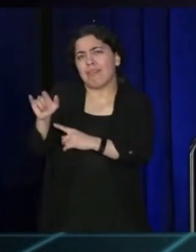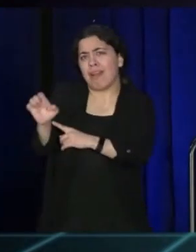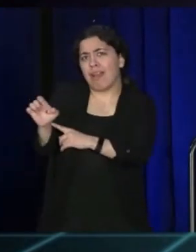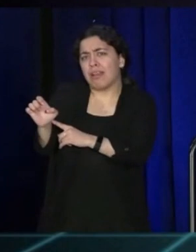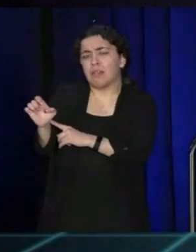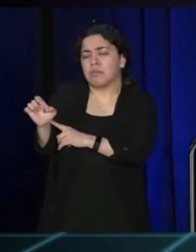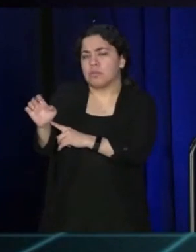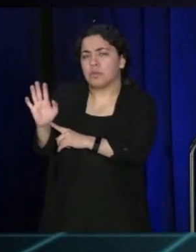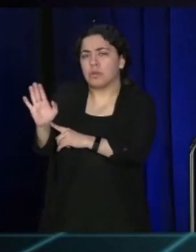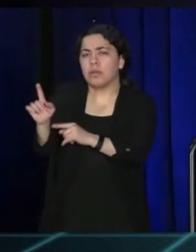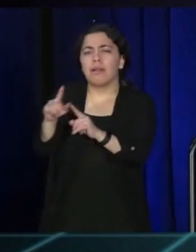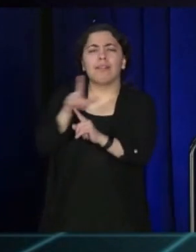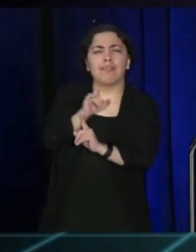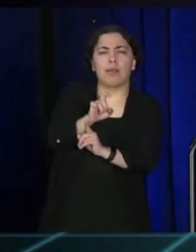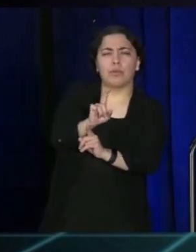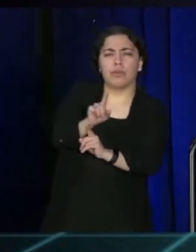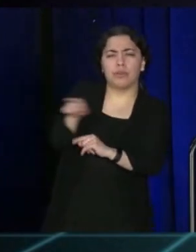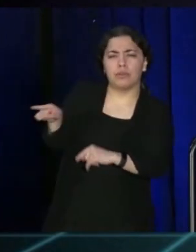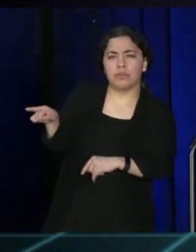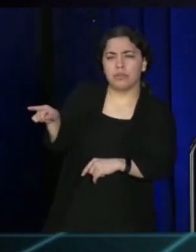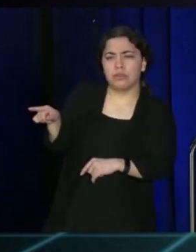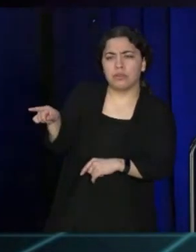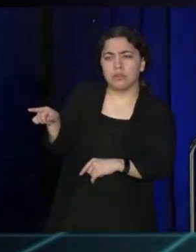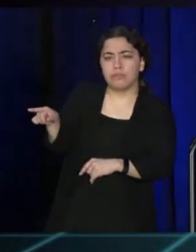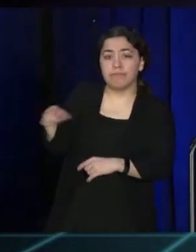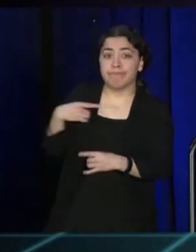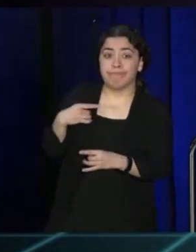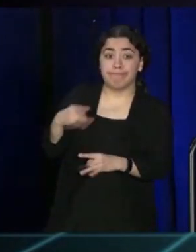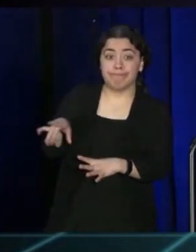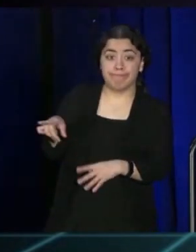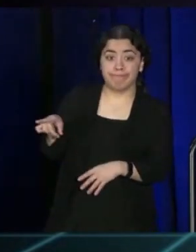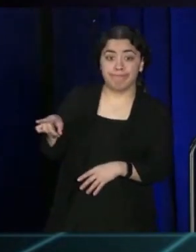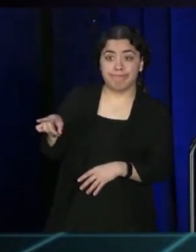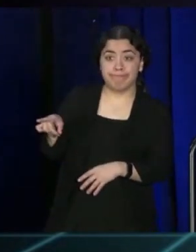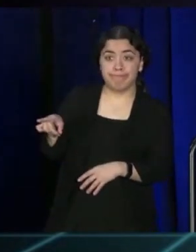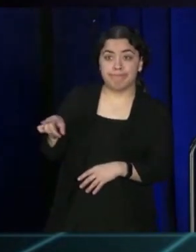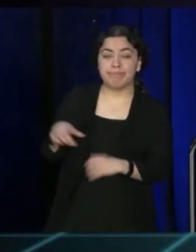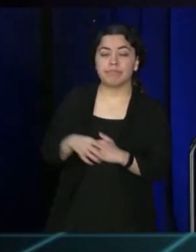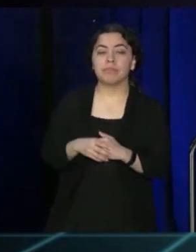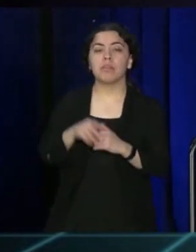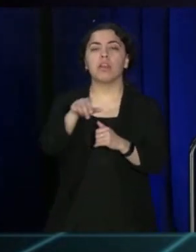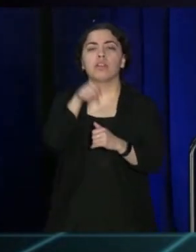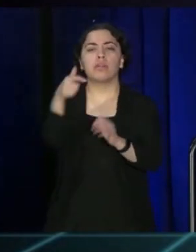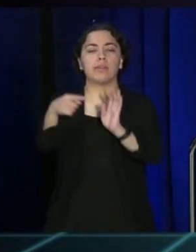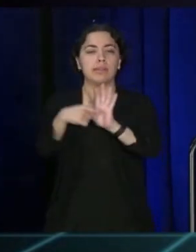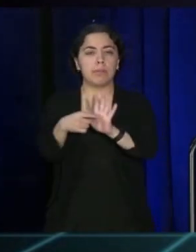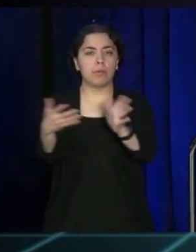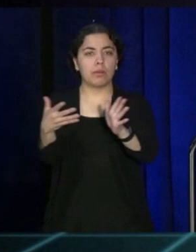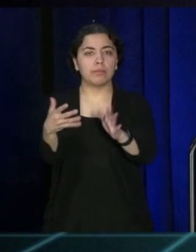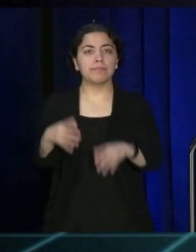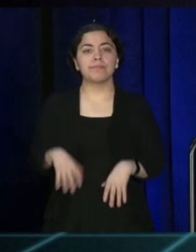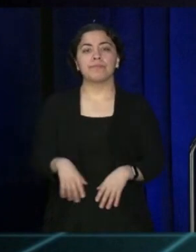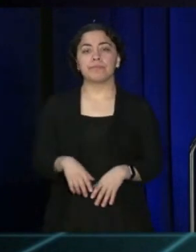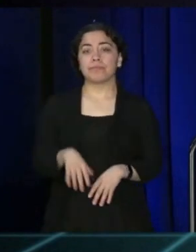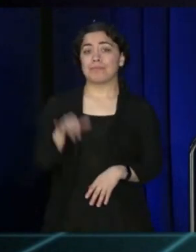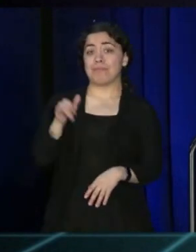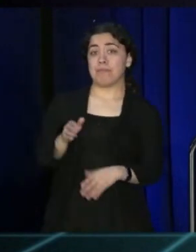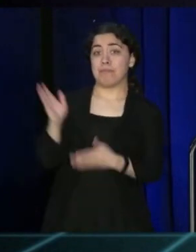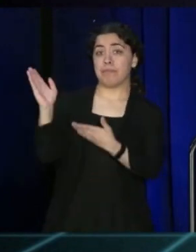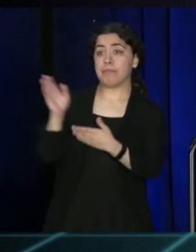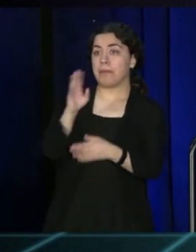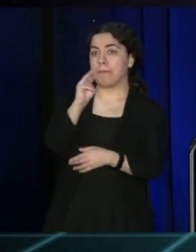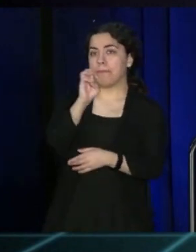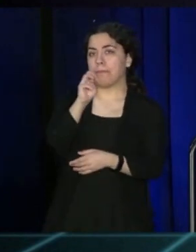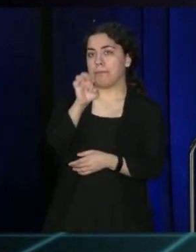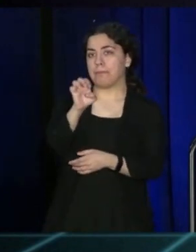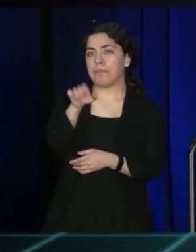right here, and I don't like it. All right, here's another one. This was a meme that somebody created as a result of